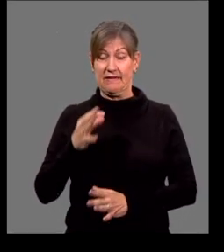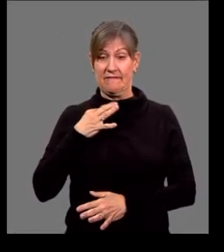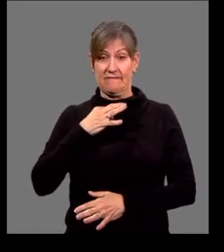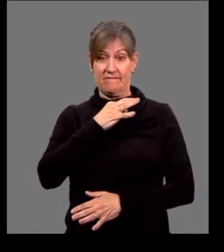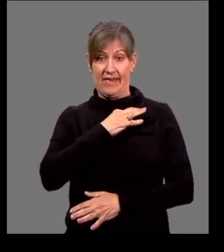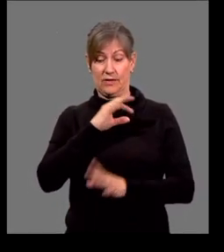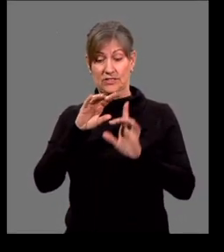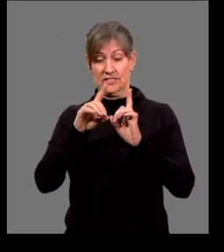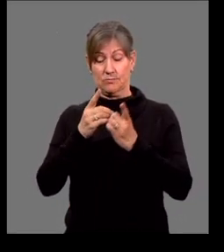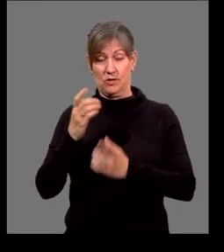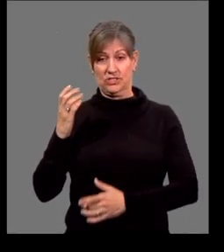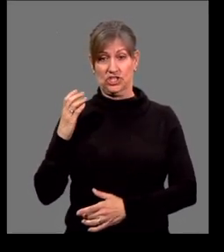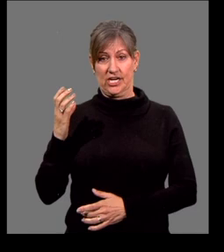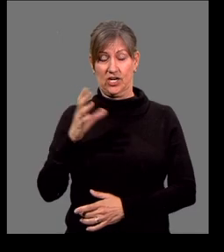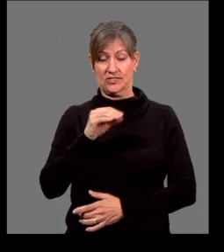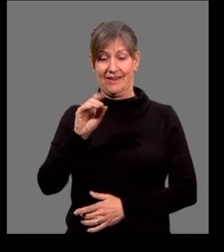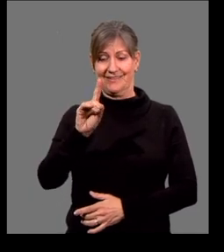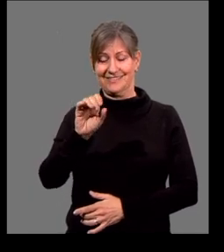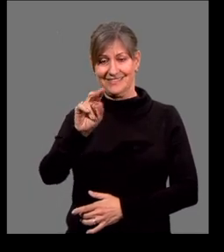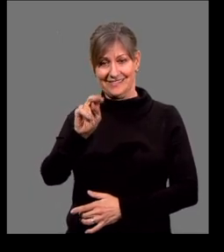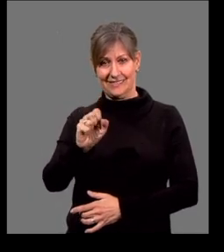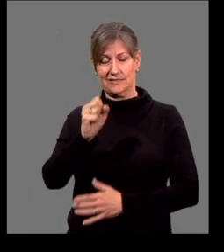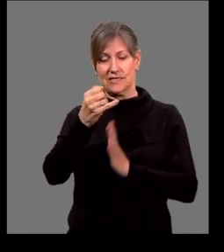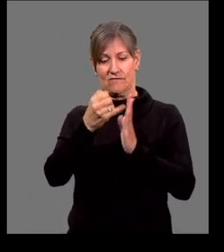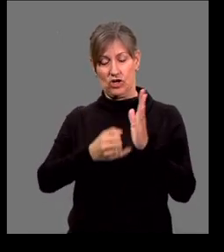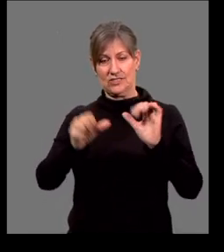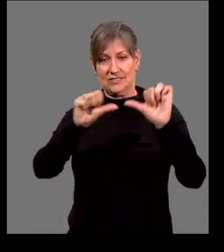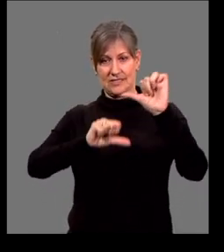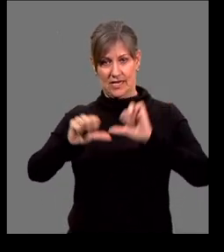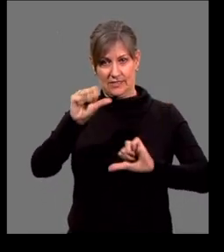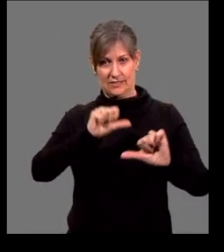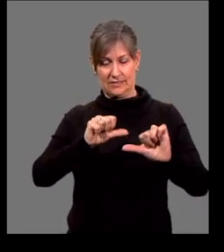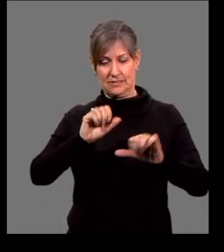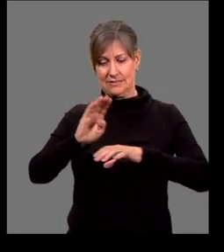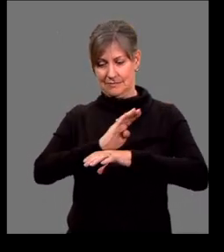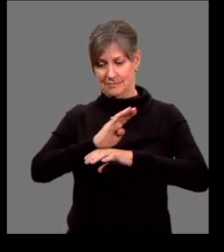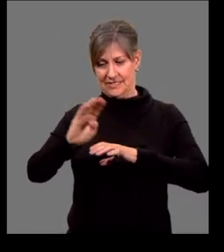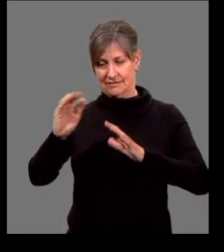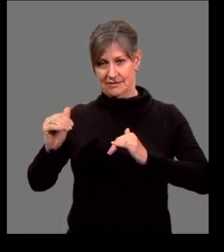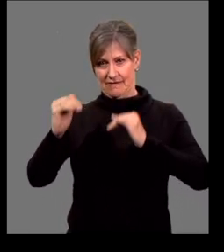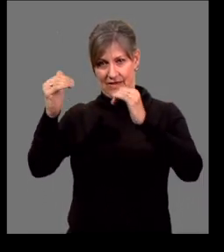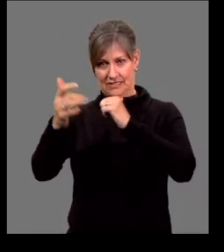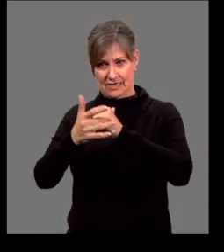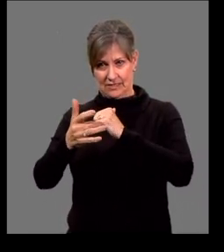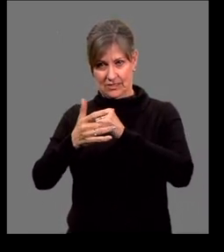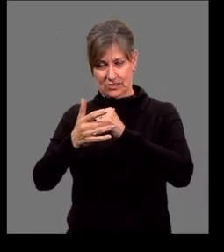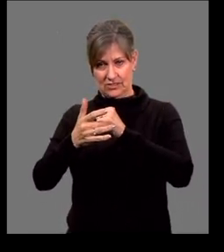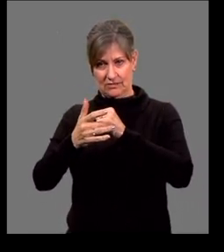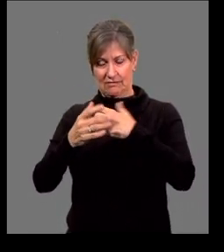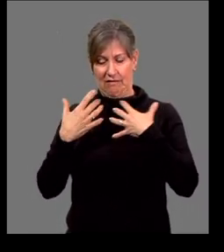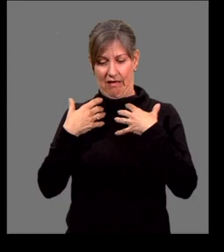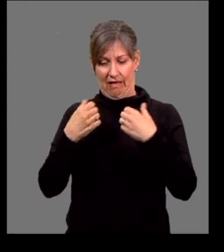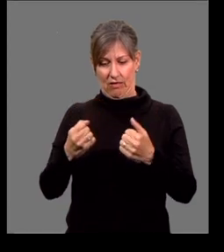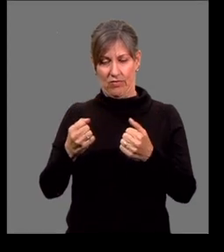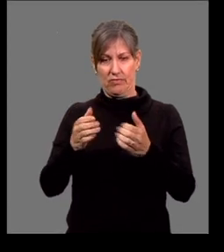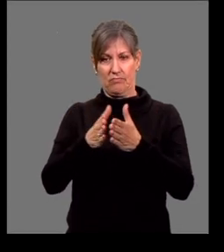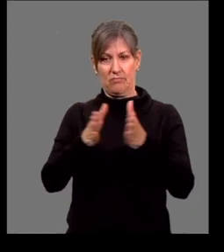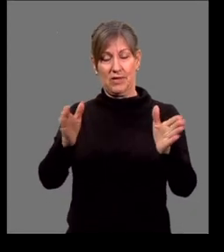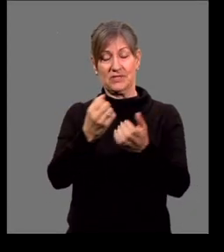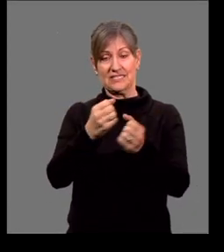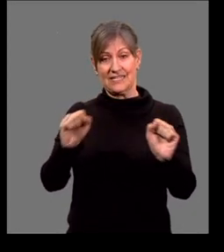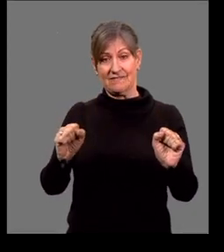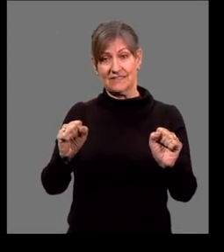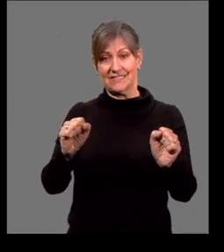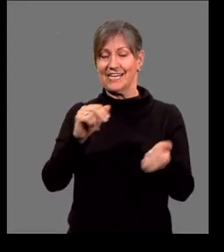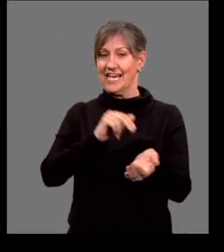graduates. The faculty, department chairs, and the deans of arts and sciences, business and advanced technology,